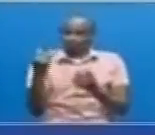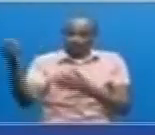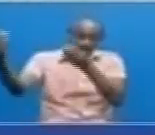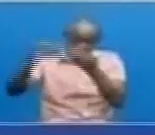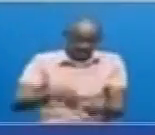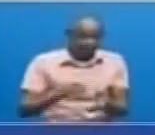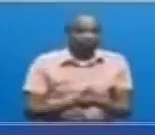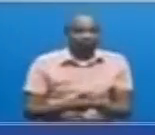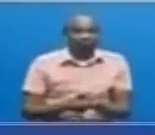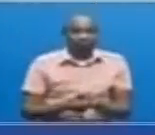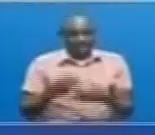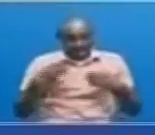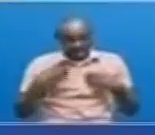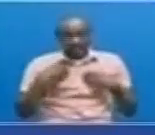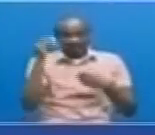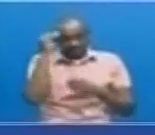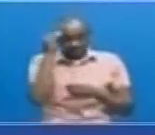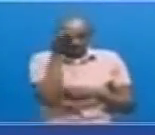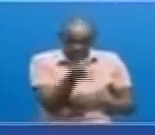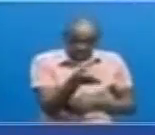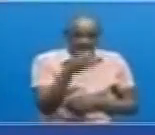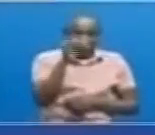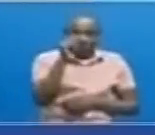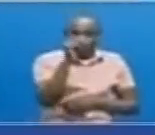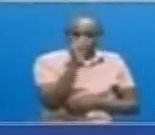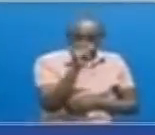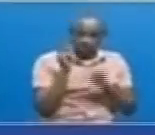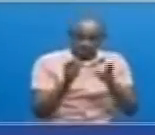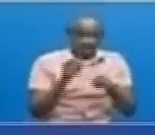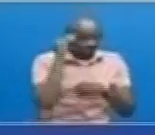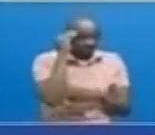children and have a formal education for them, and also